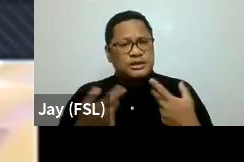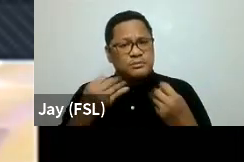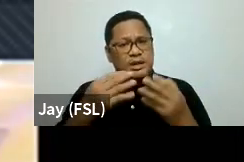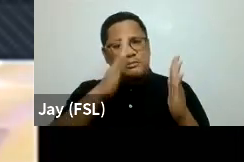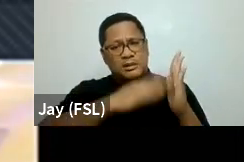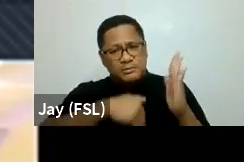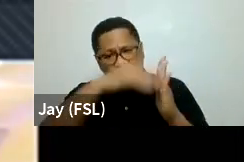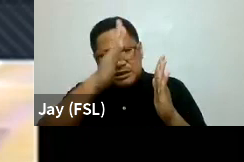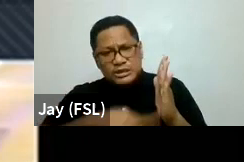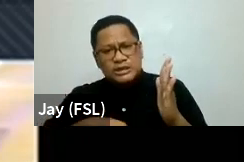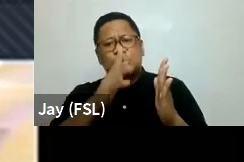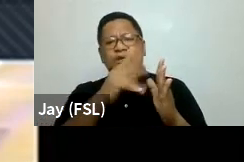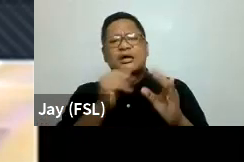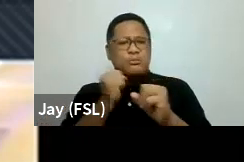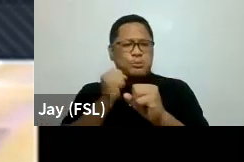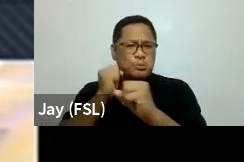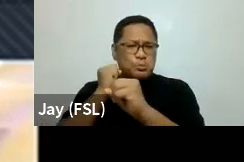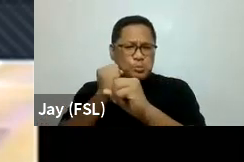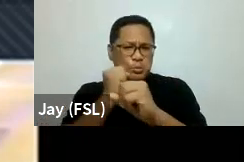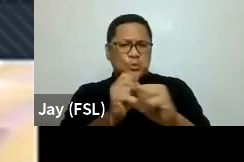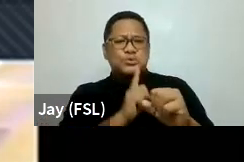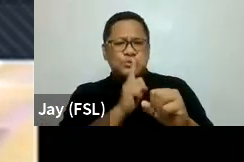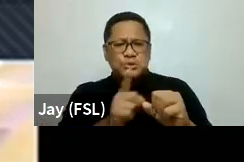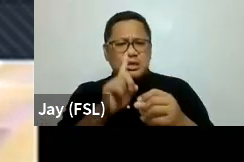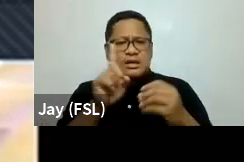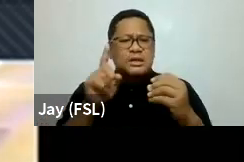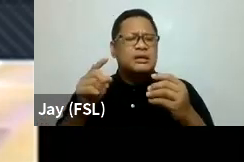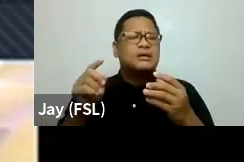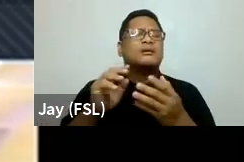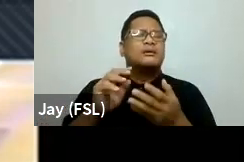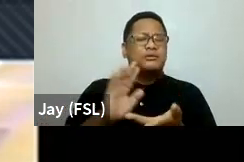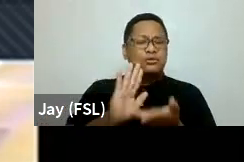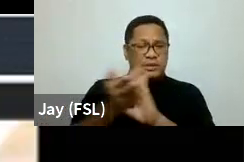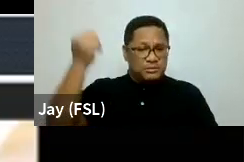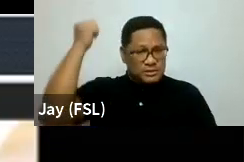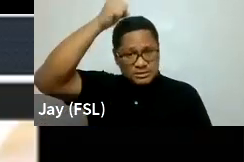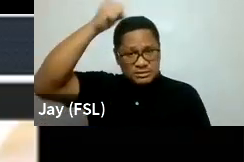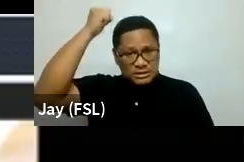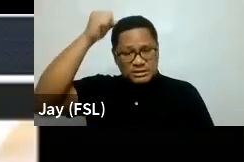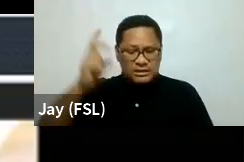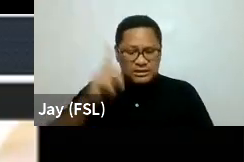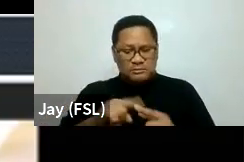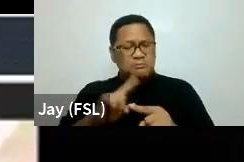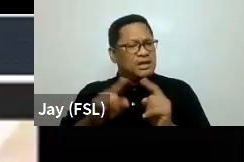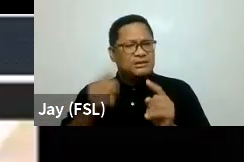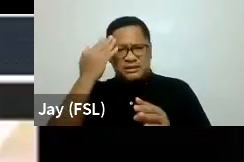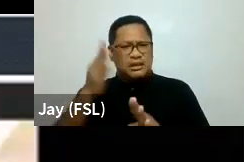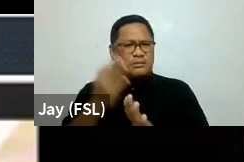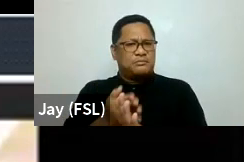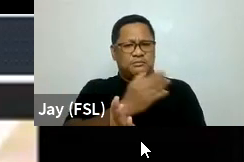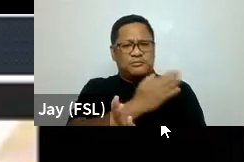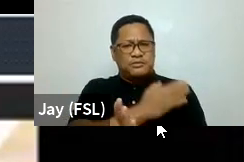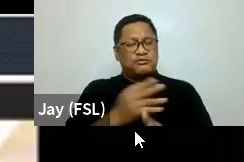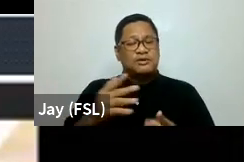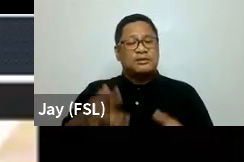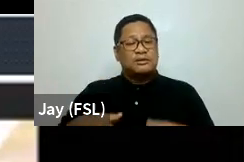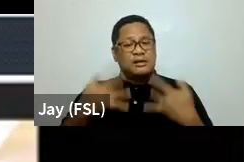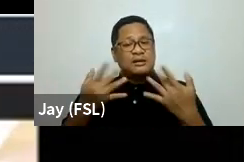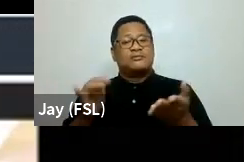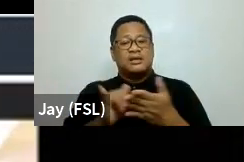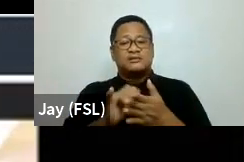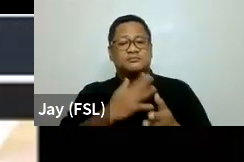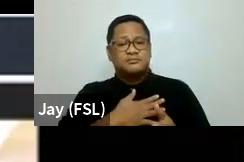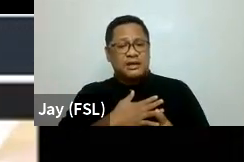and sculptures about his life as a saint, but not about his previous life. And that was my task,